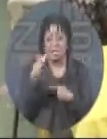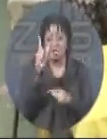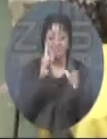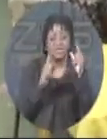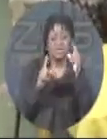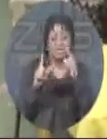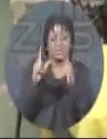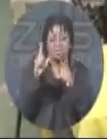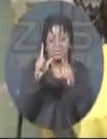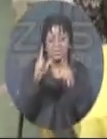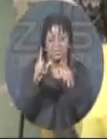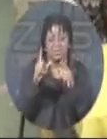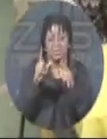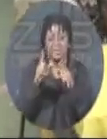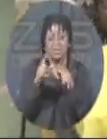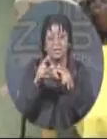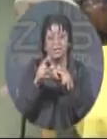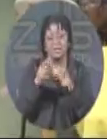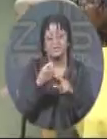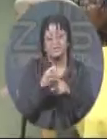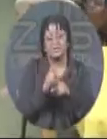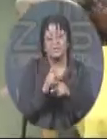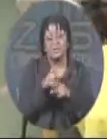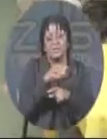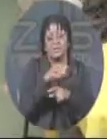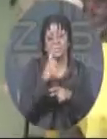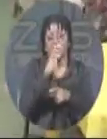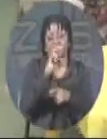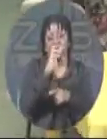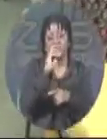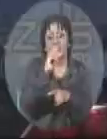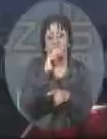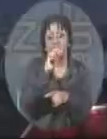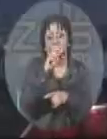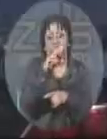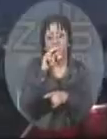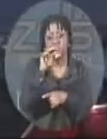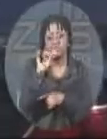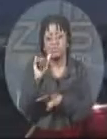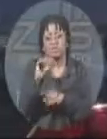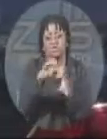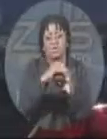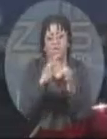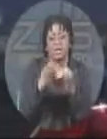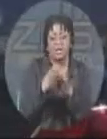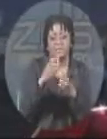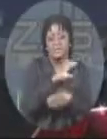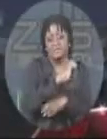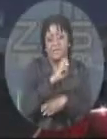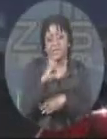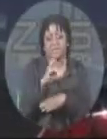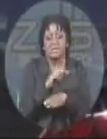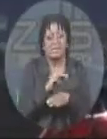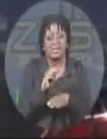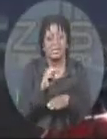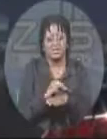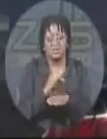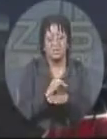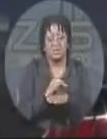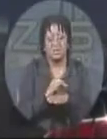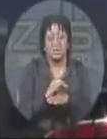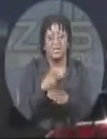organization, which has been in existence for the past 3 years, usually treats the elderly during special holidays to an authentically Bohemian